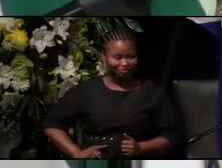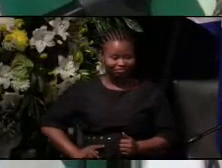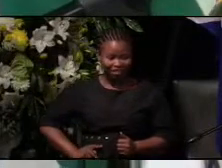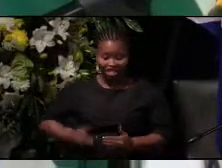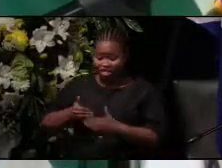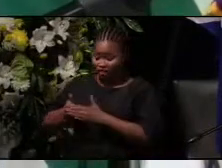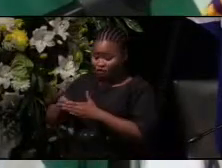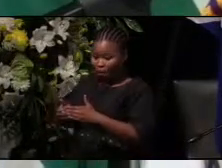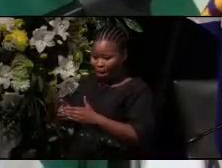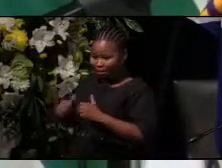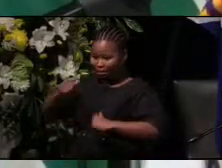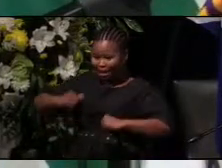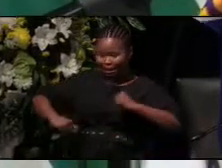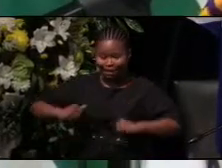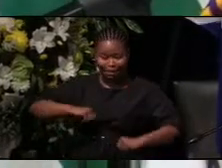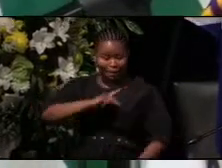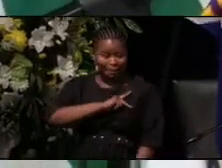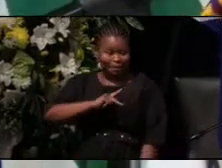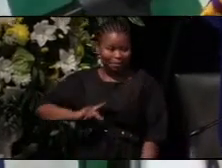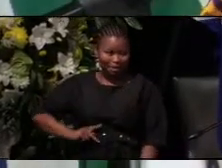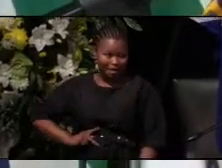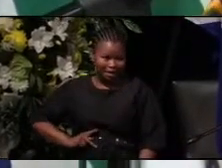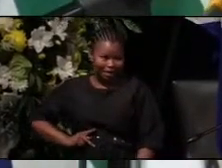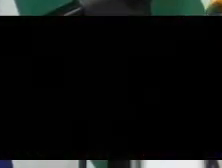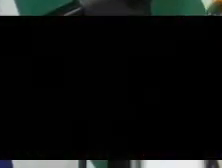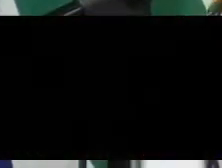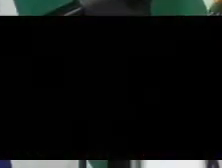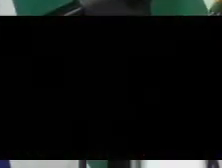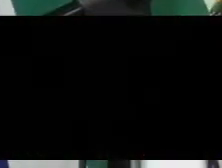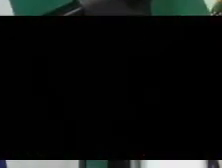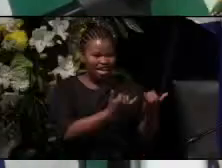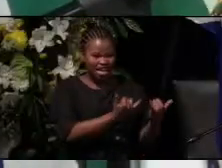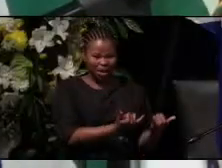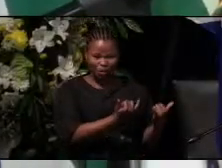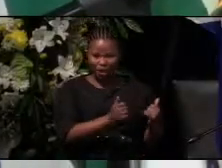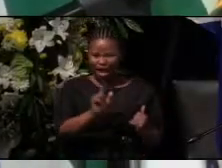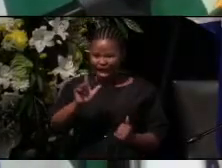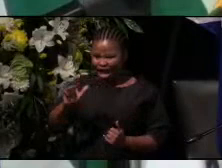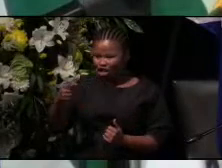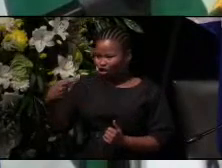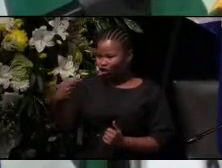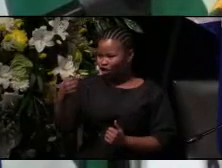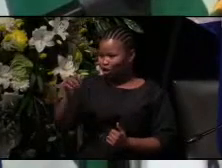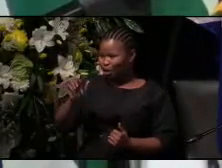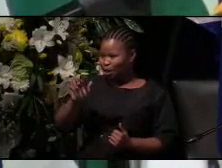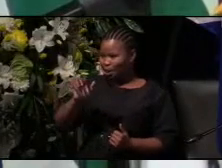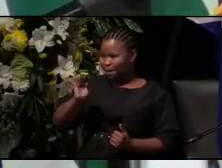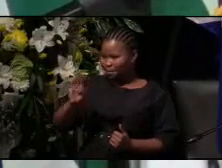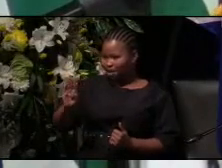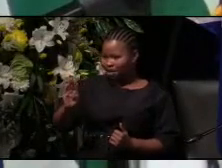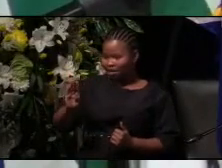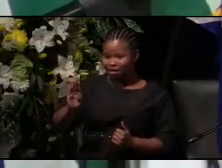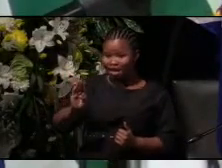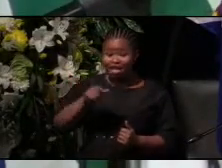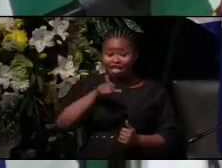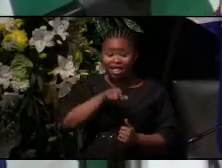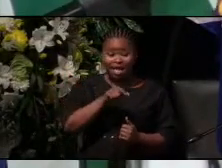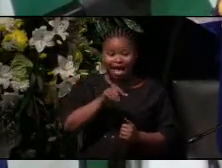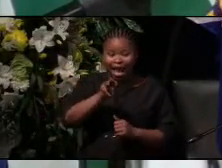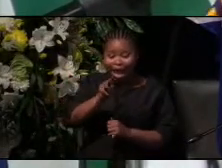the former acting premier the current LGB and the current